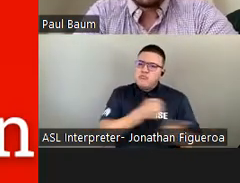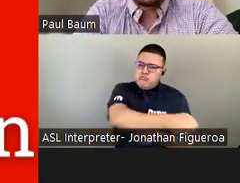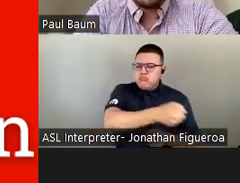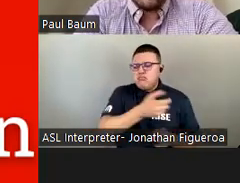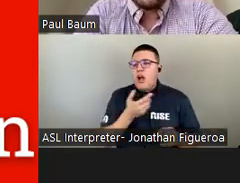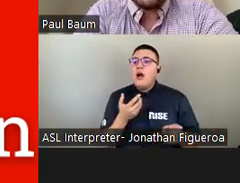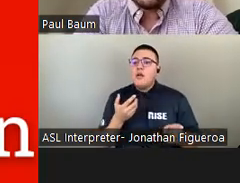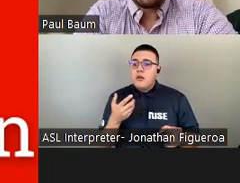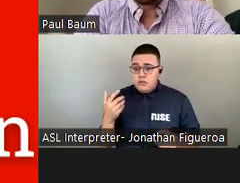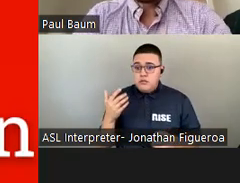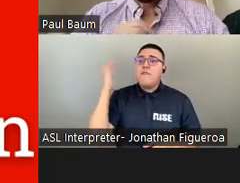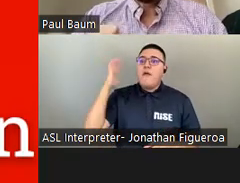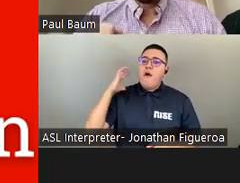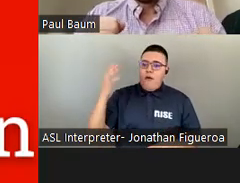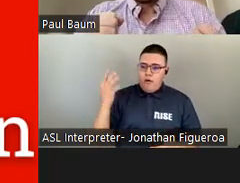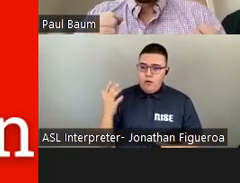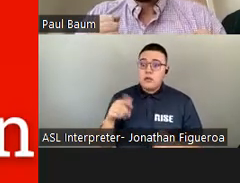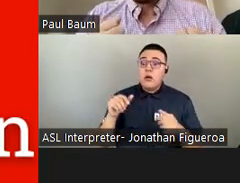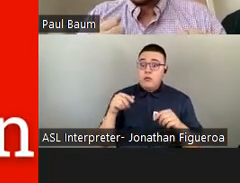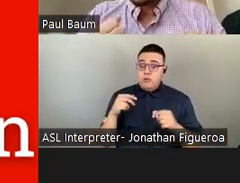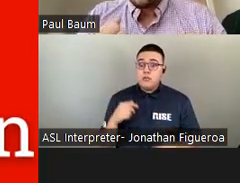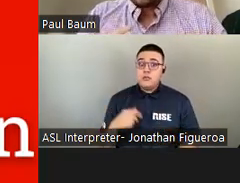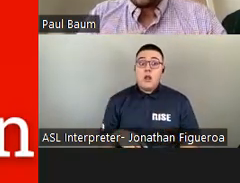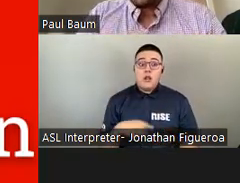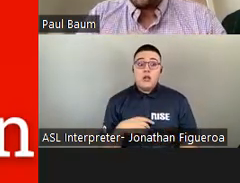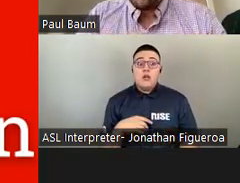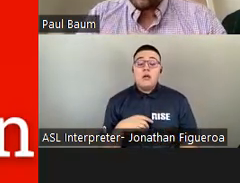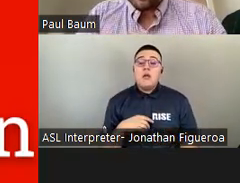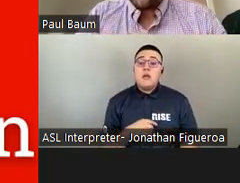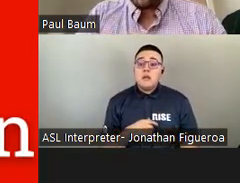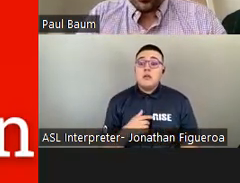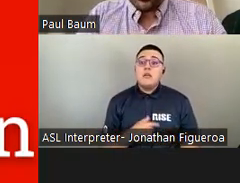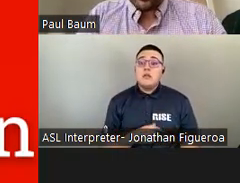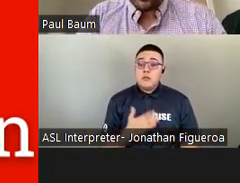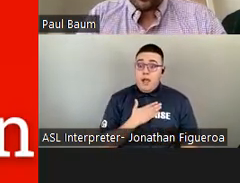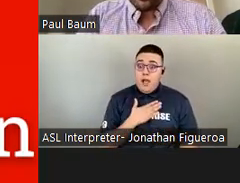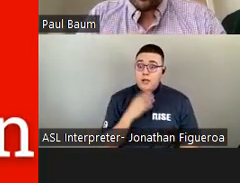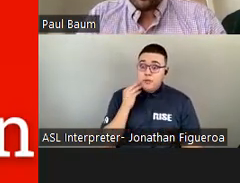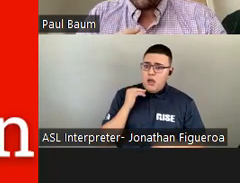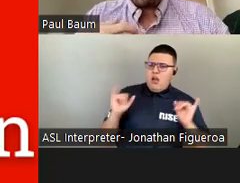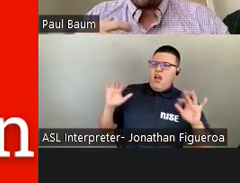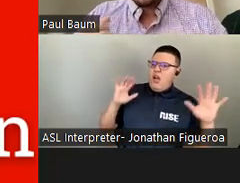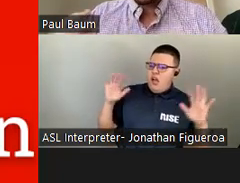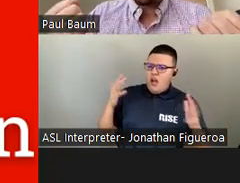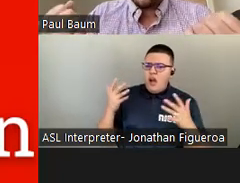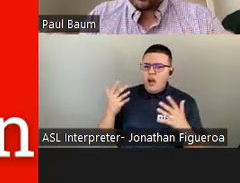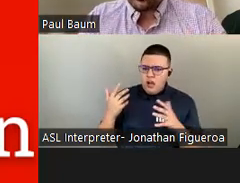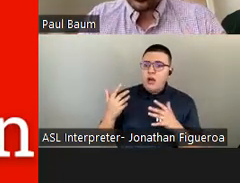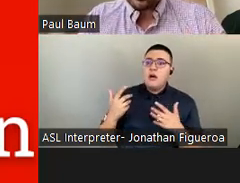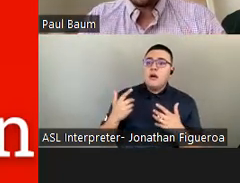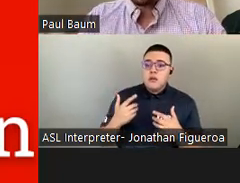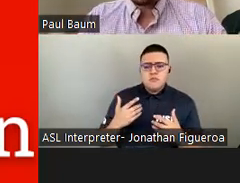We see this, and what this led to for me, I'll say personally, was